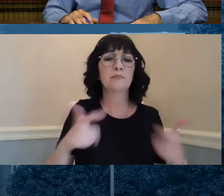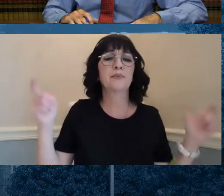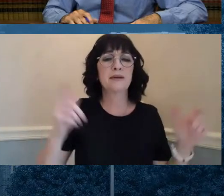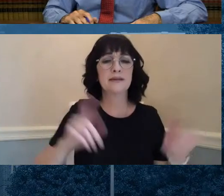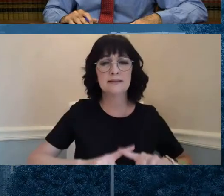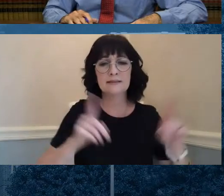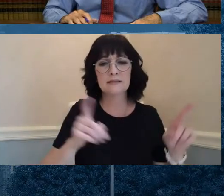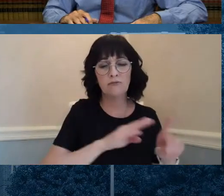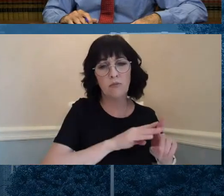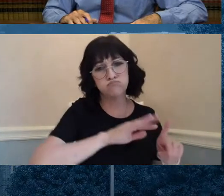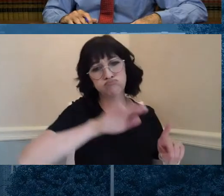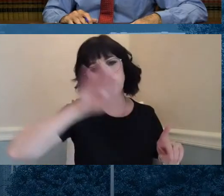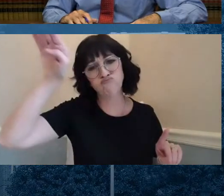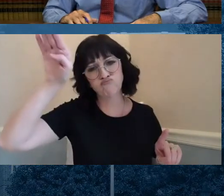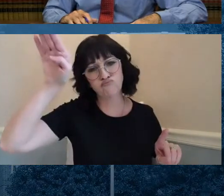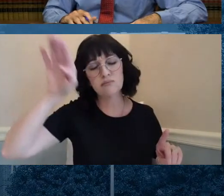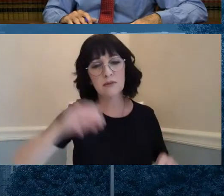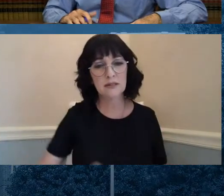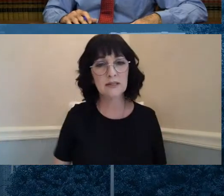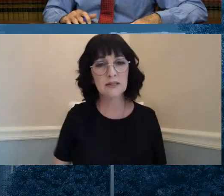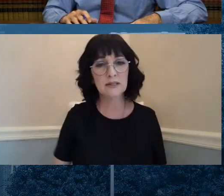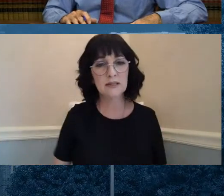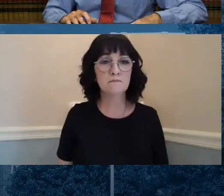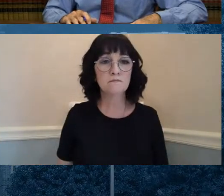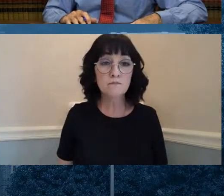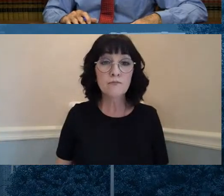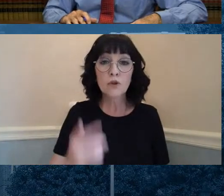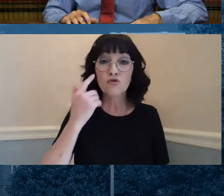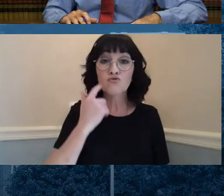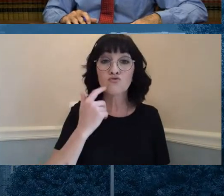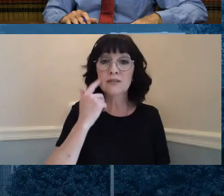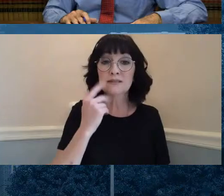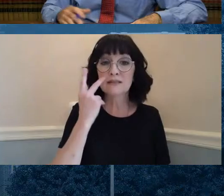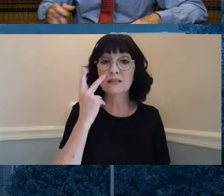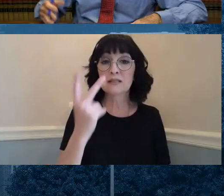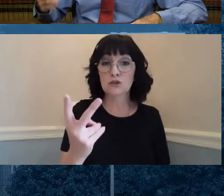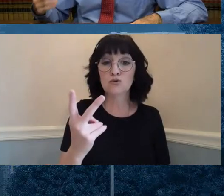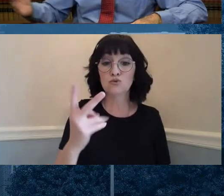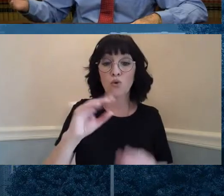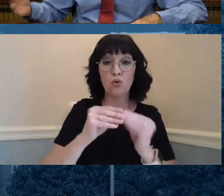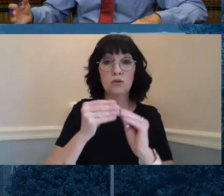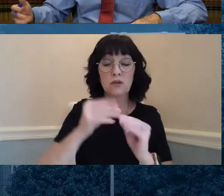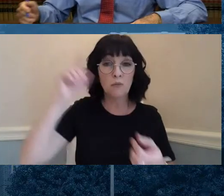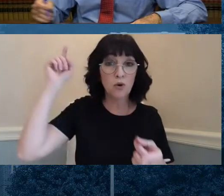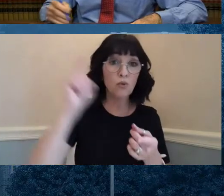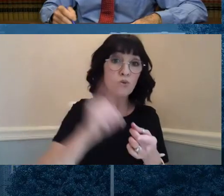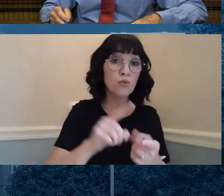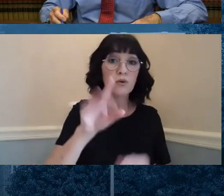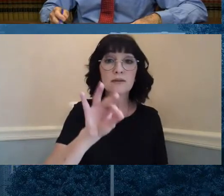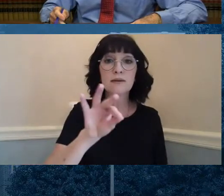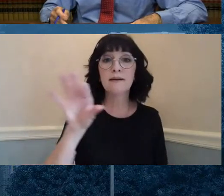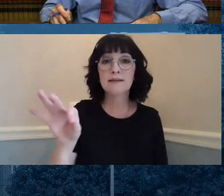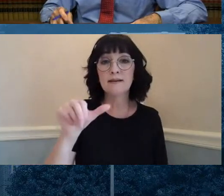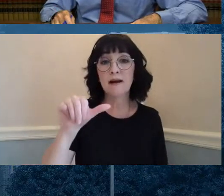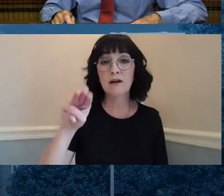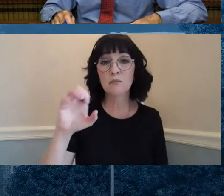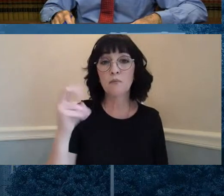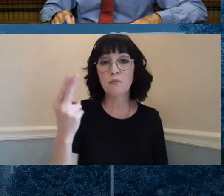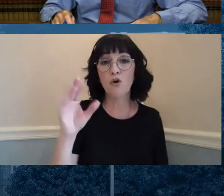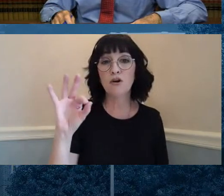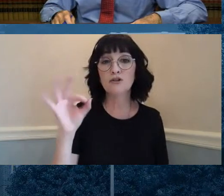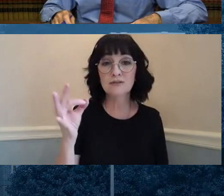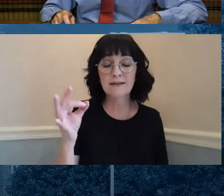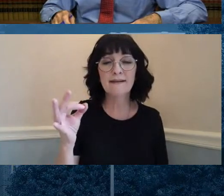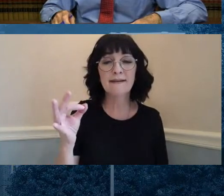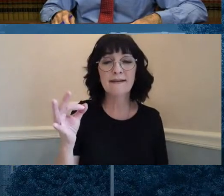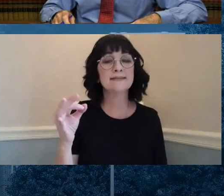that we've seen recently to a low of 99 on March the 9th. And then the recent uptick you can see at the far right of the